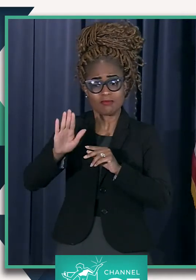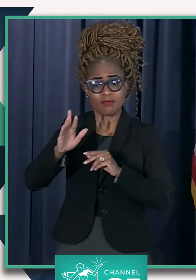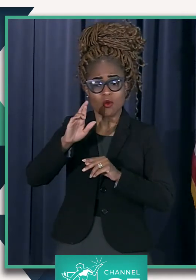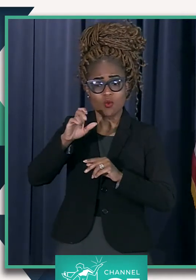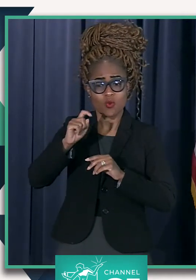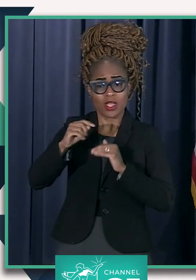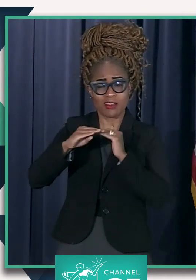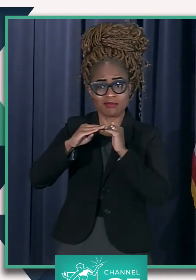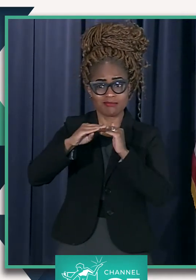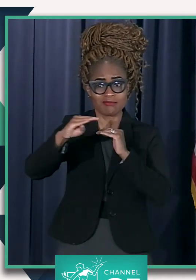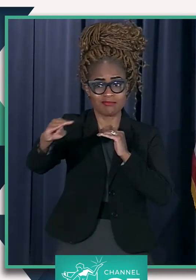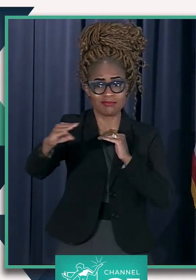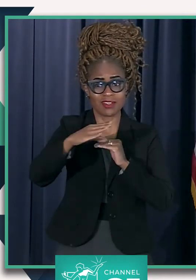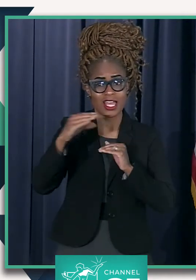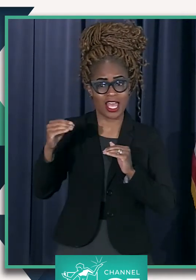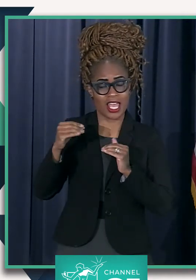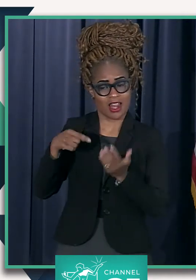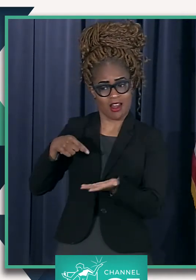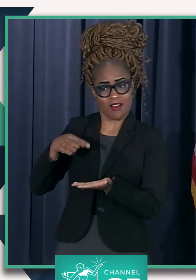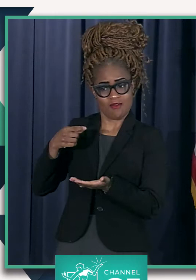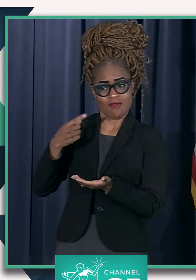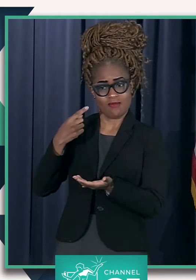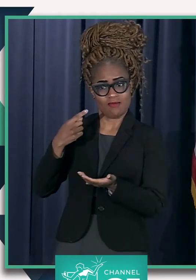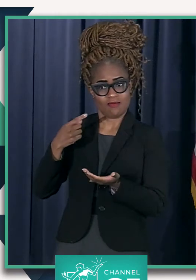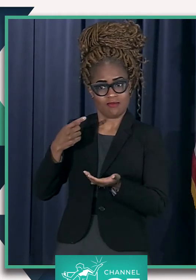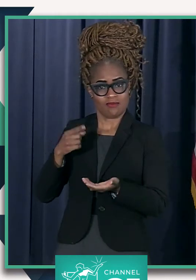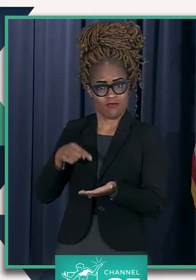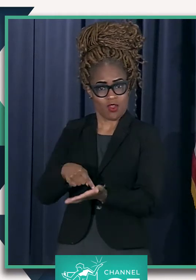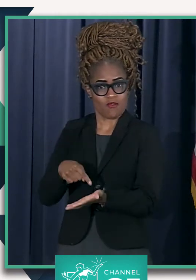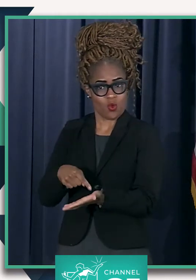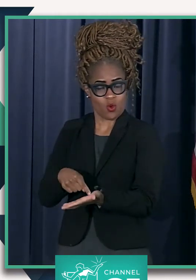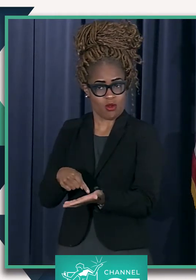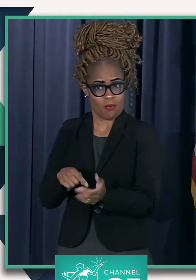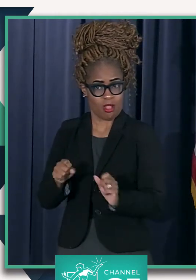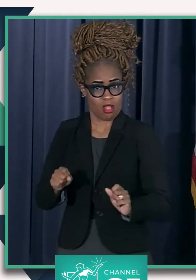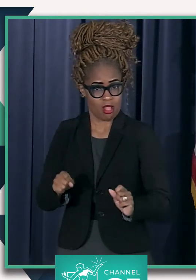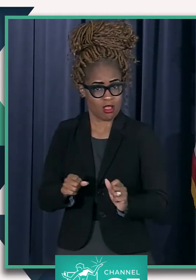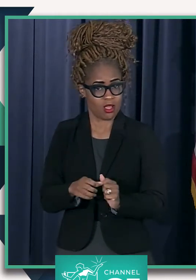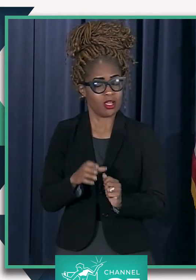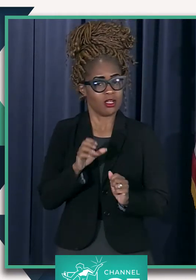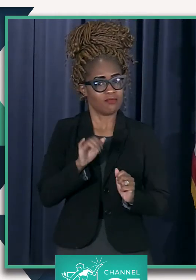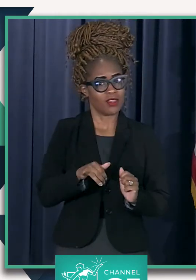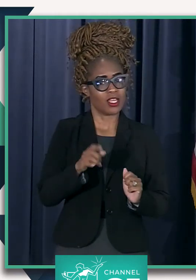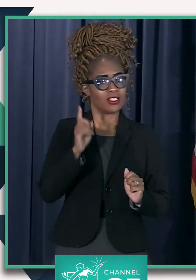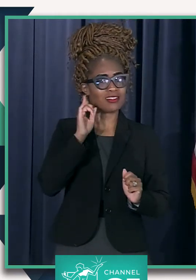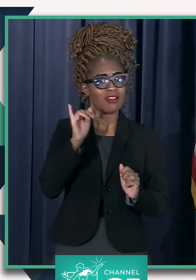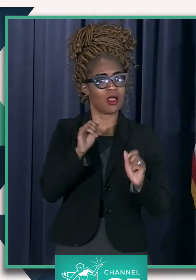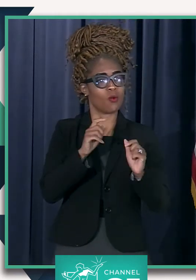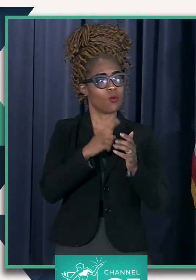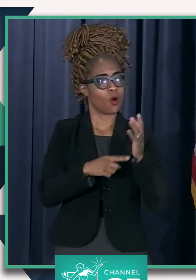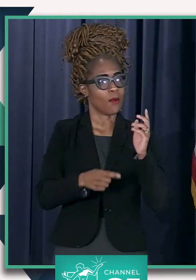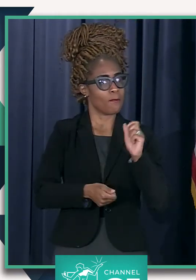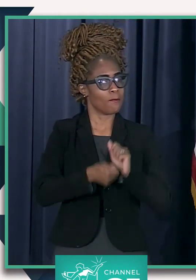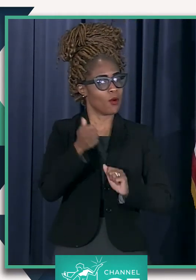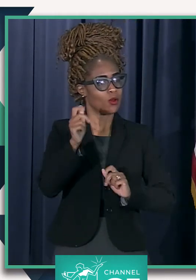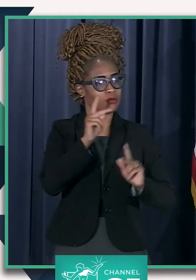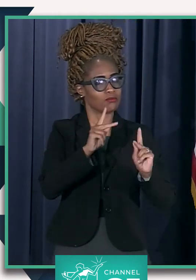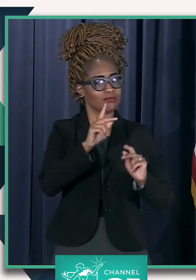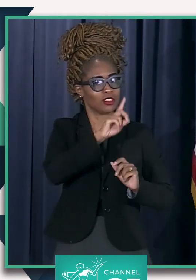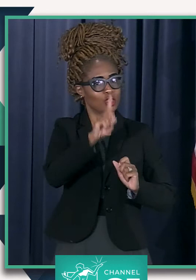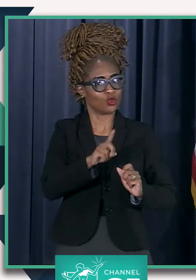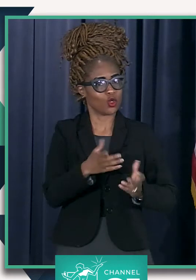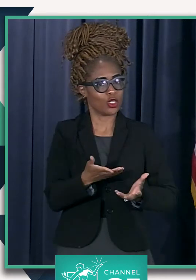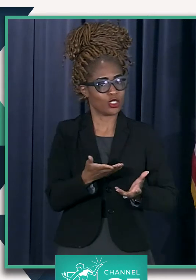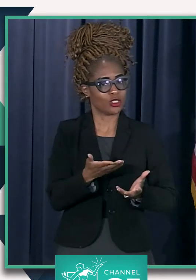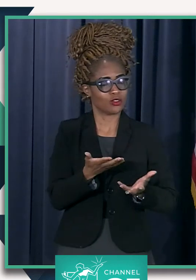to them. That sounds simple, right? It definitely sounds like what most legacy Detroiters want in their neighborhoods. But here's the